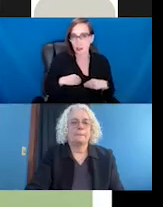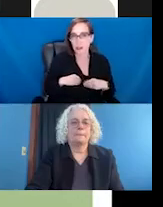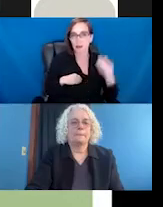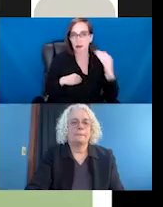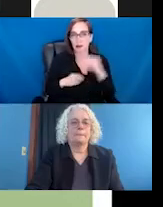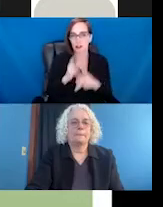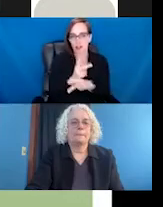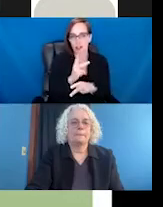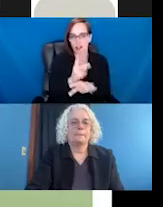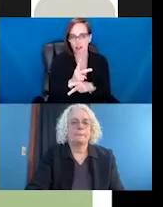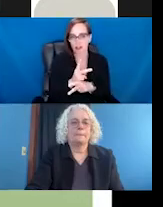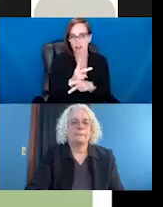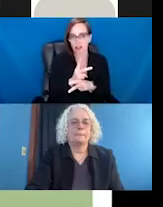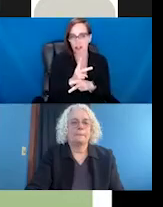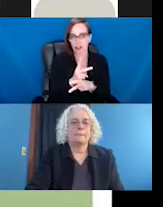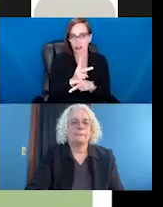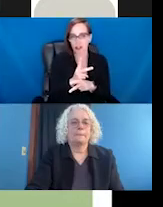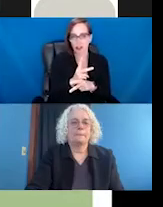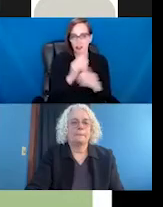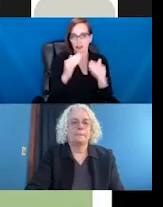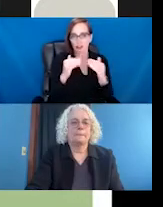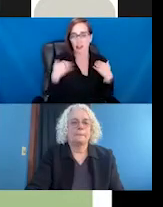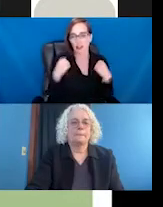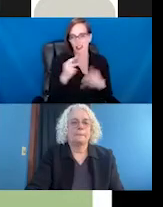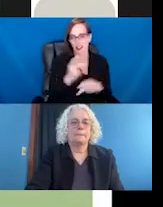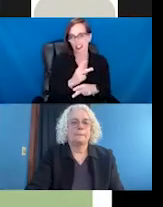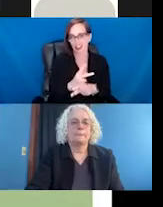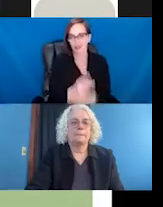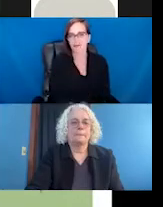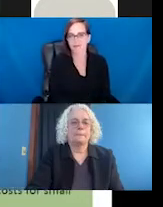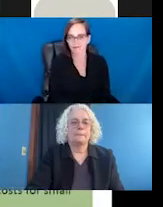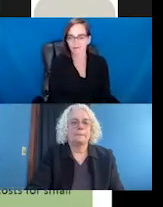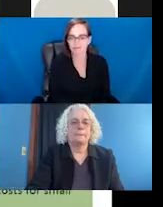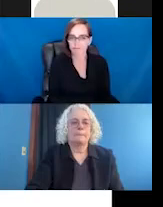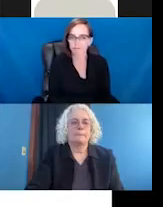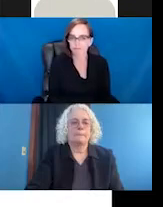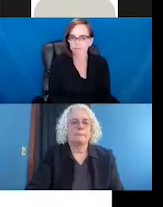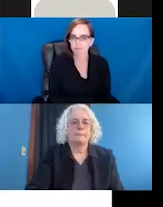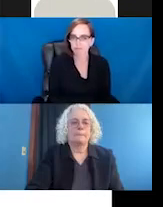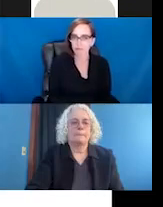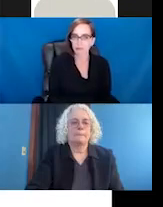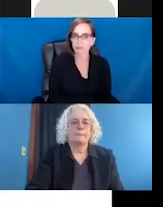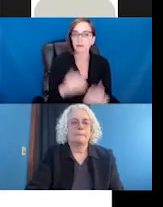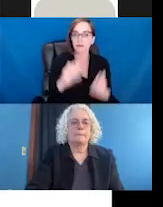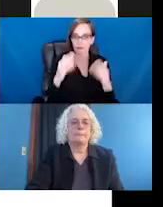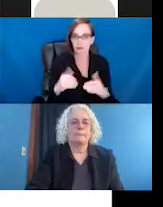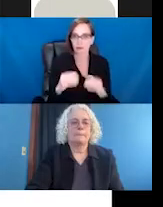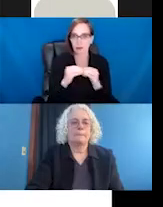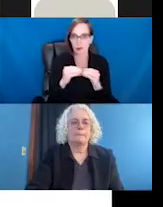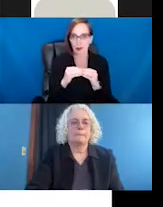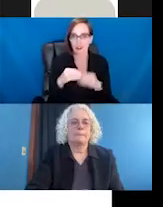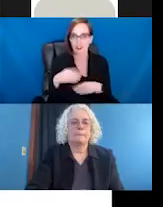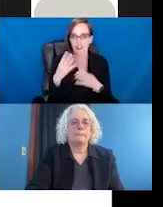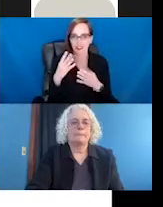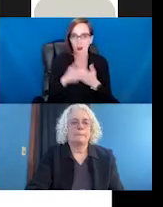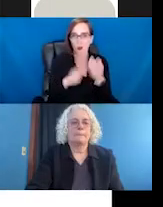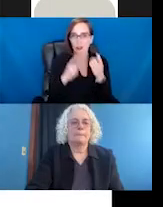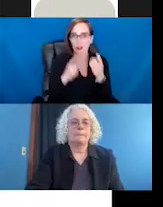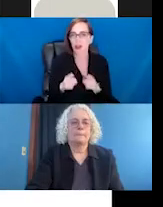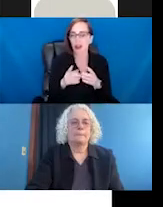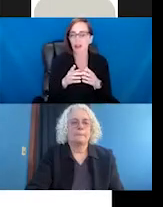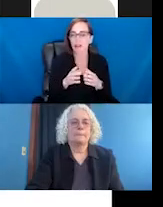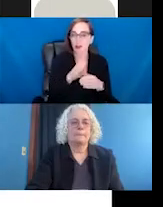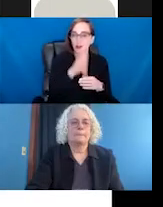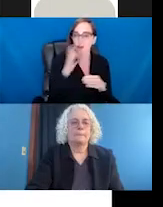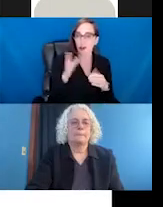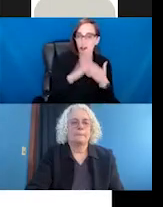in a few different ways from our guests. Healthcare, childcare, and then this concept of sort of what's going on in greater Minnesota, rural communities as well.